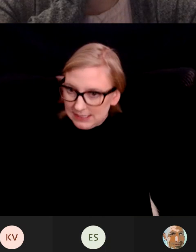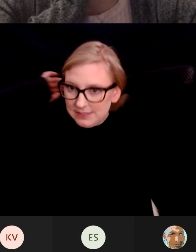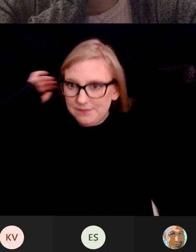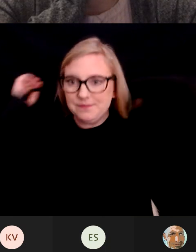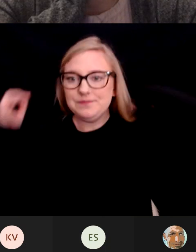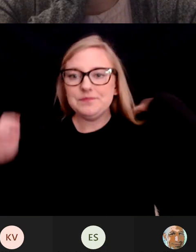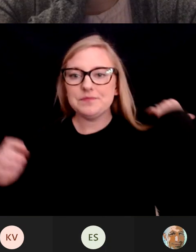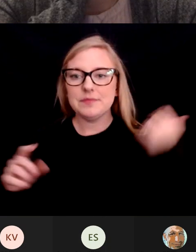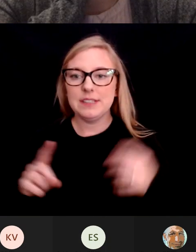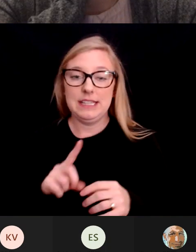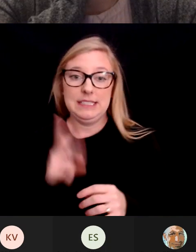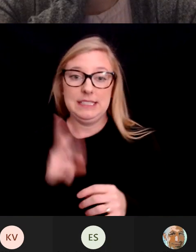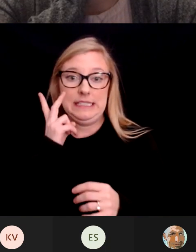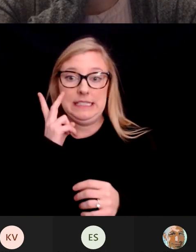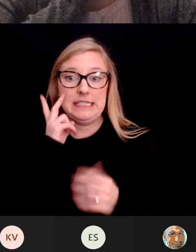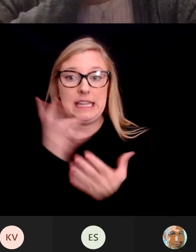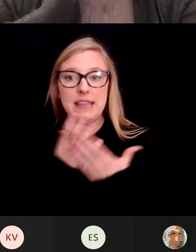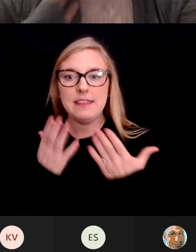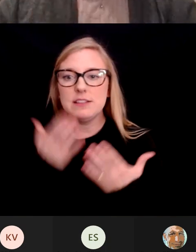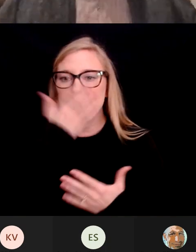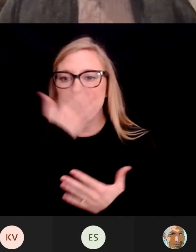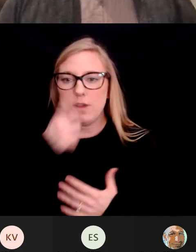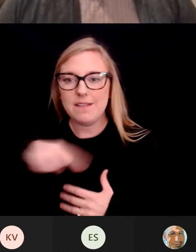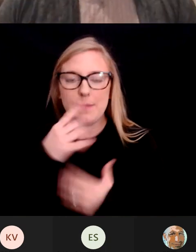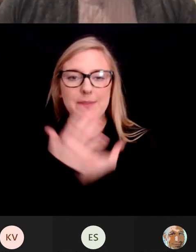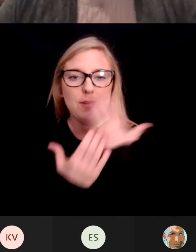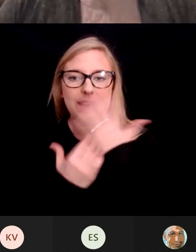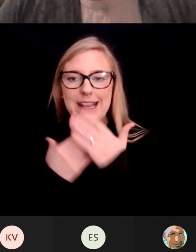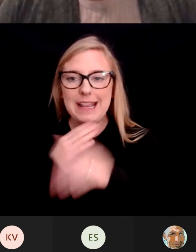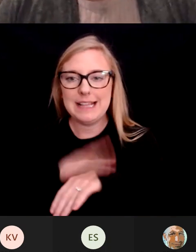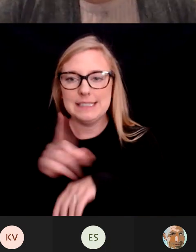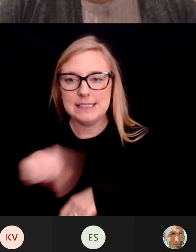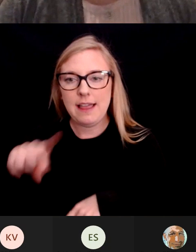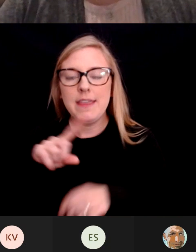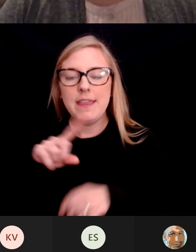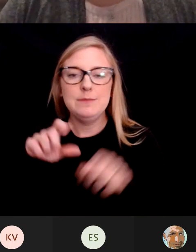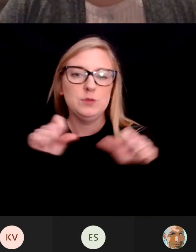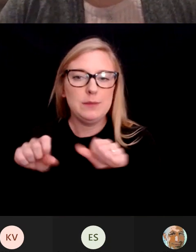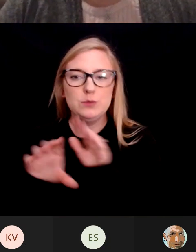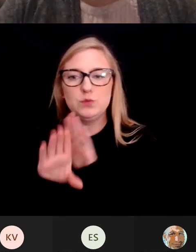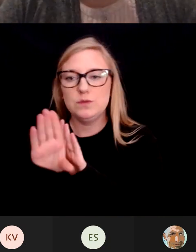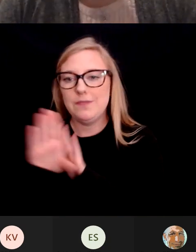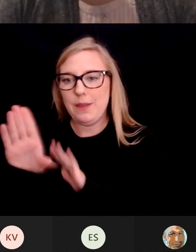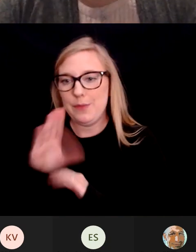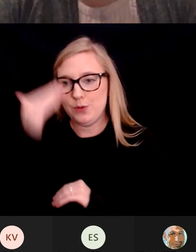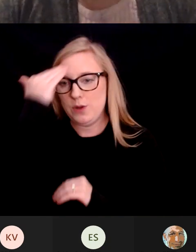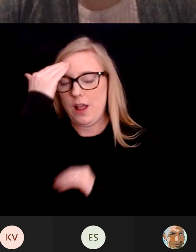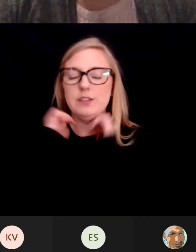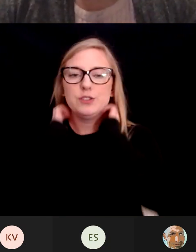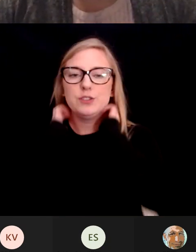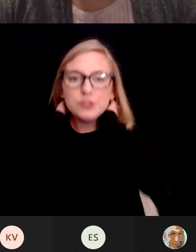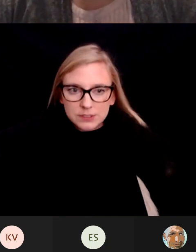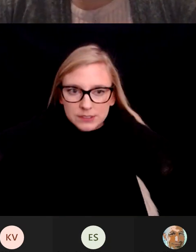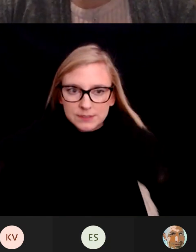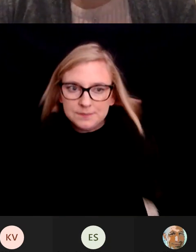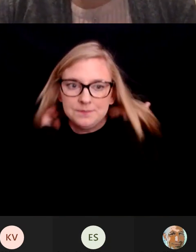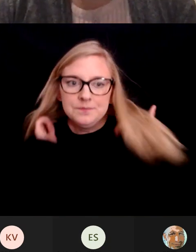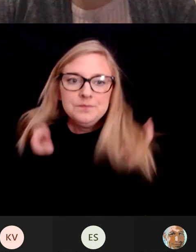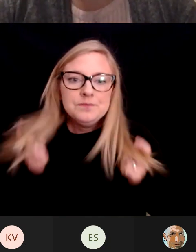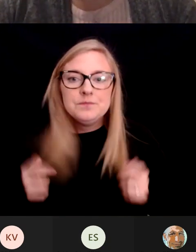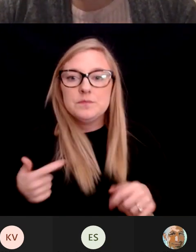really in front of them and get their hands on them in order to build that knowledge. And so we've prepared activities